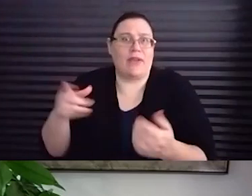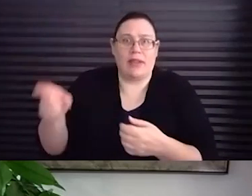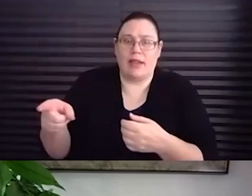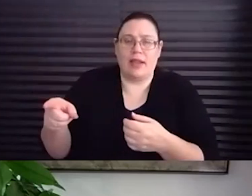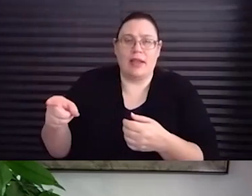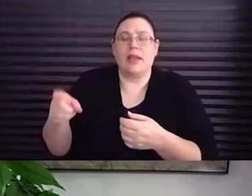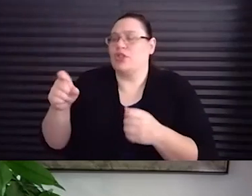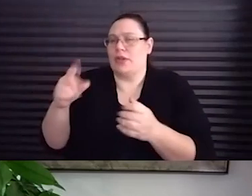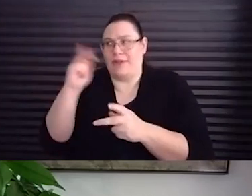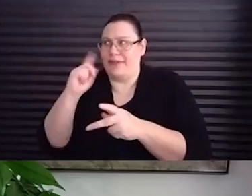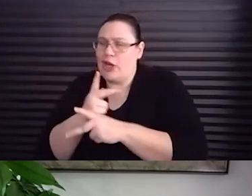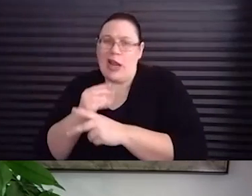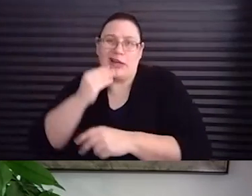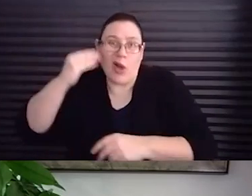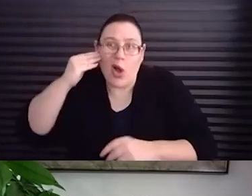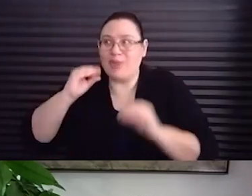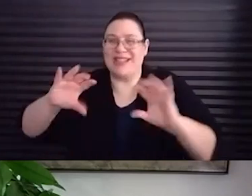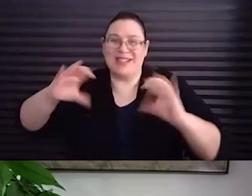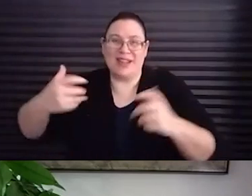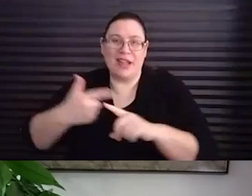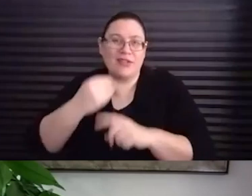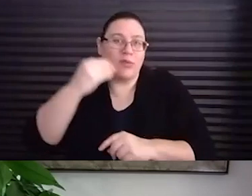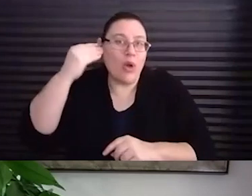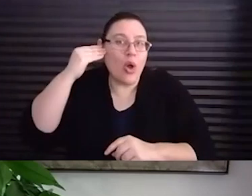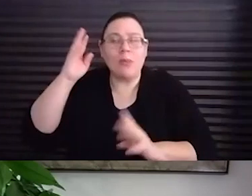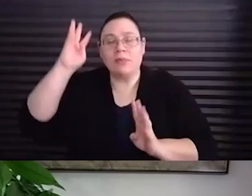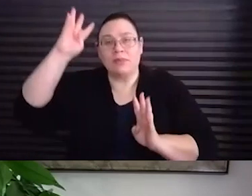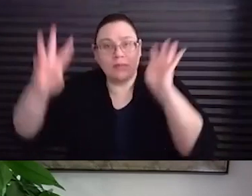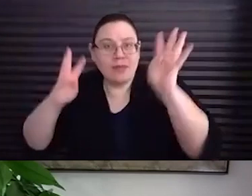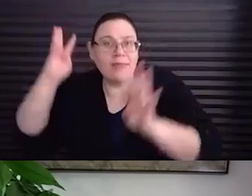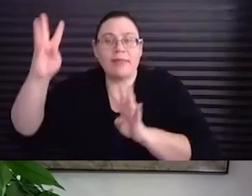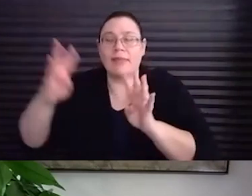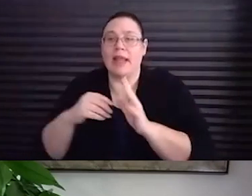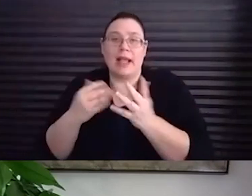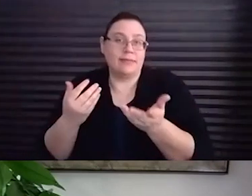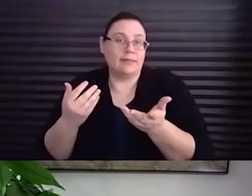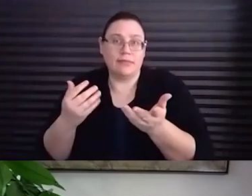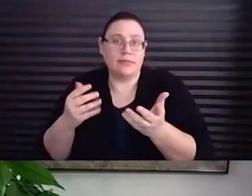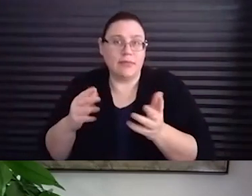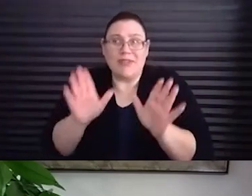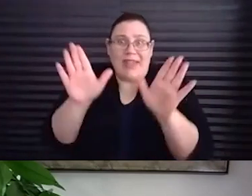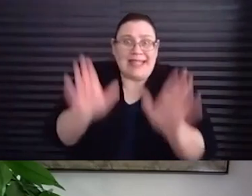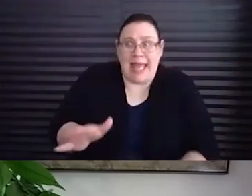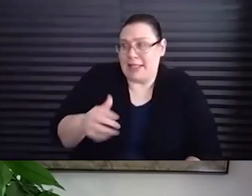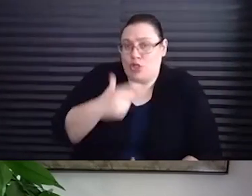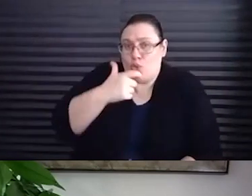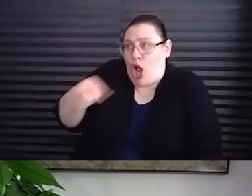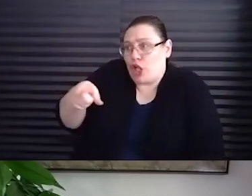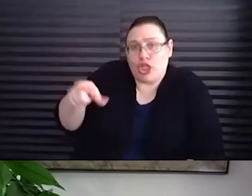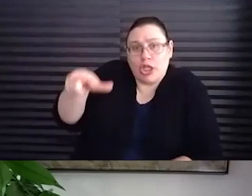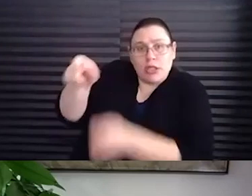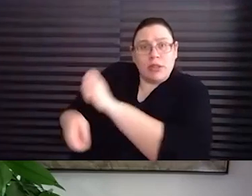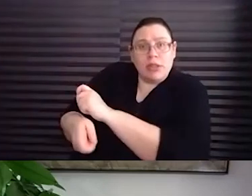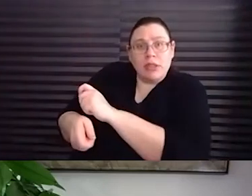home, to give the class from her home and to be creative. And it was fantastic to see what she did. So I was